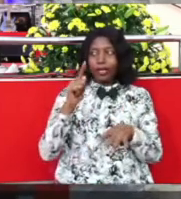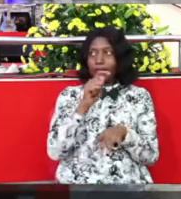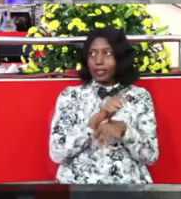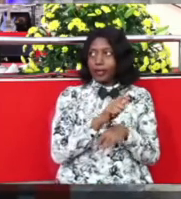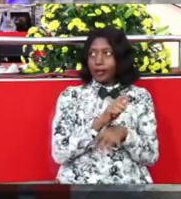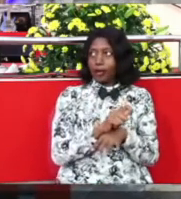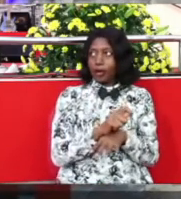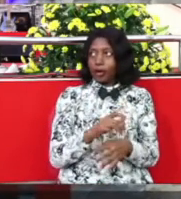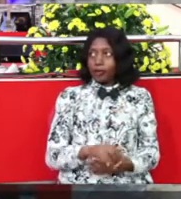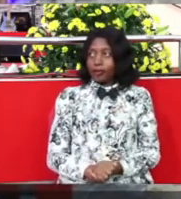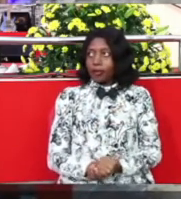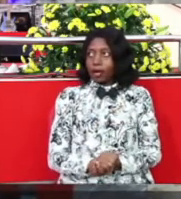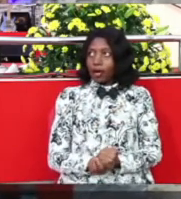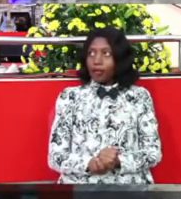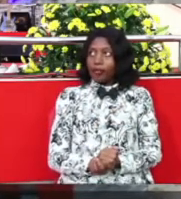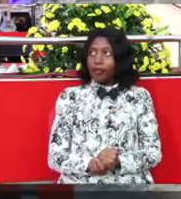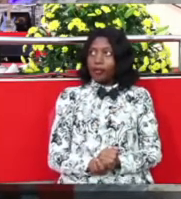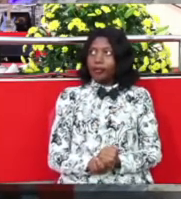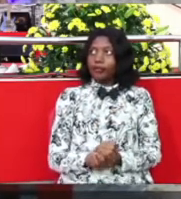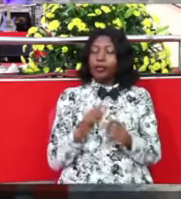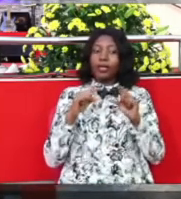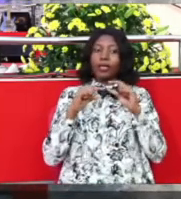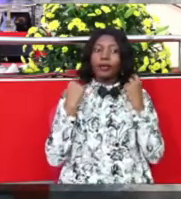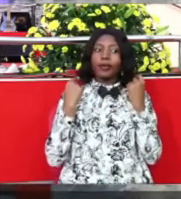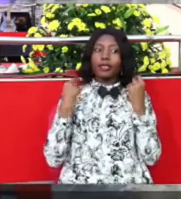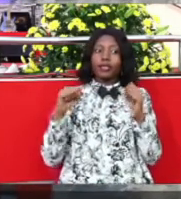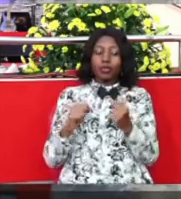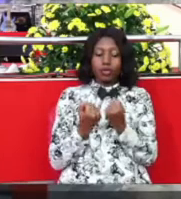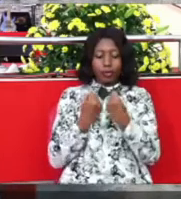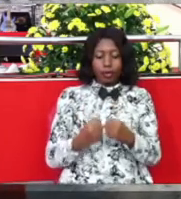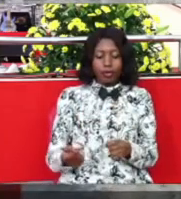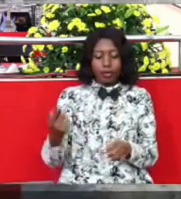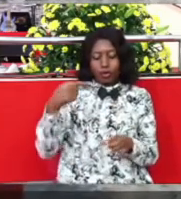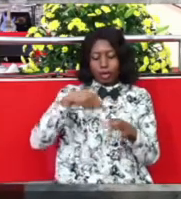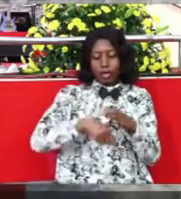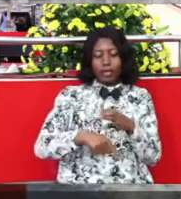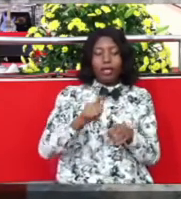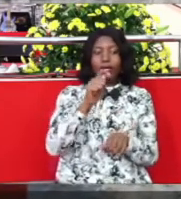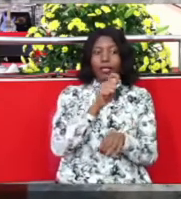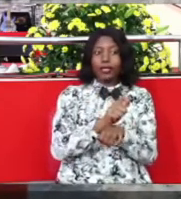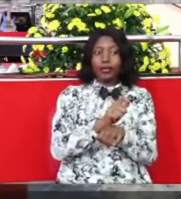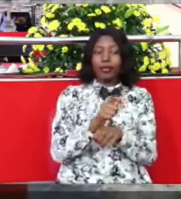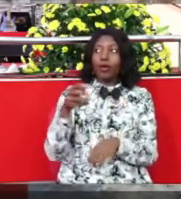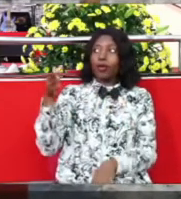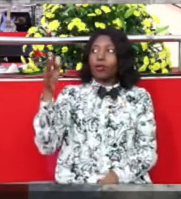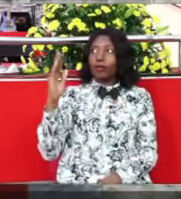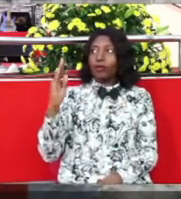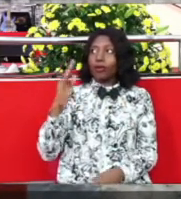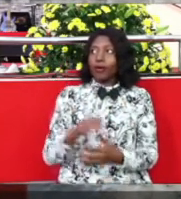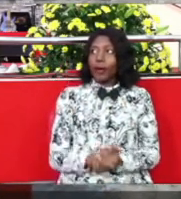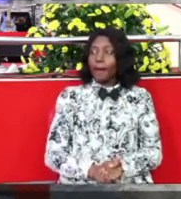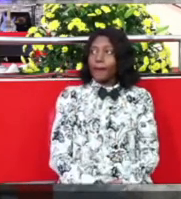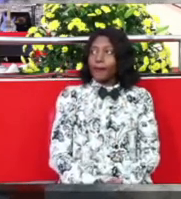ukaweza kujaza hekalu. The priest could not enter into the temple of the Lord. Aha. I'll just read through and then. Okay.